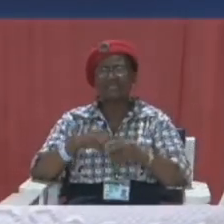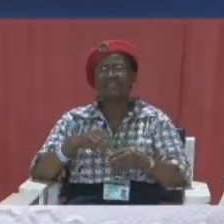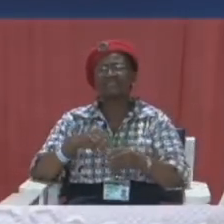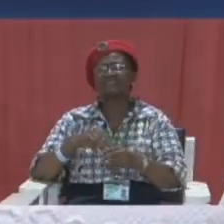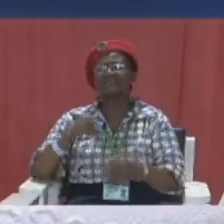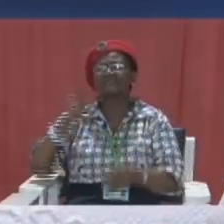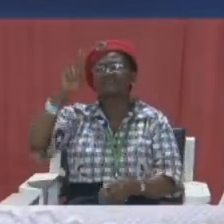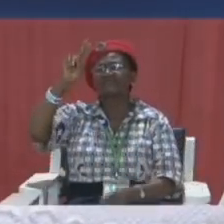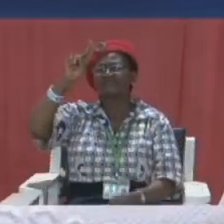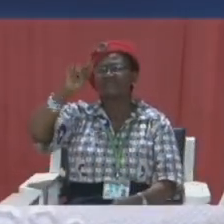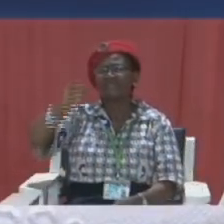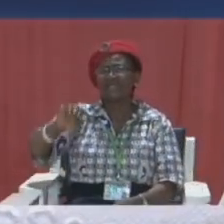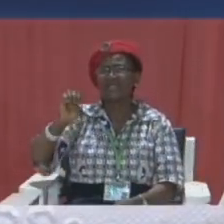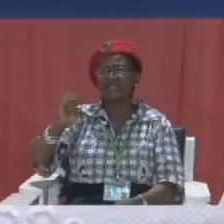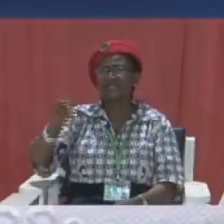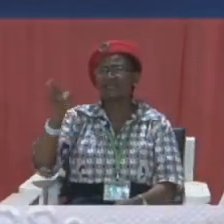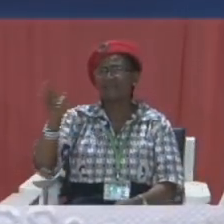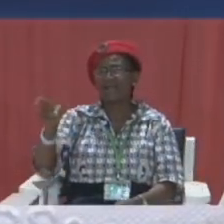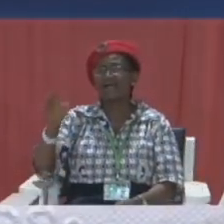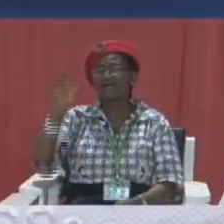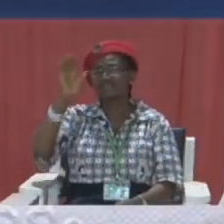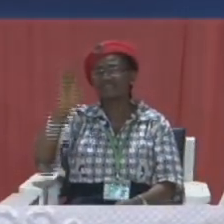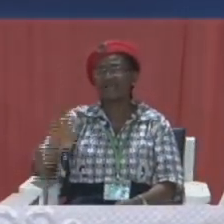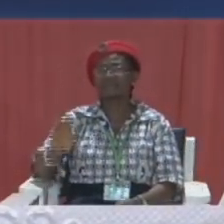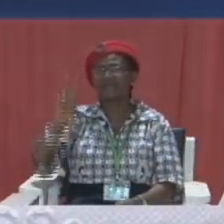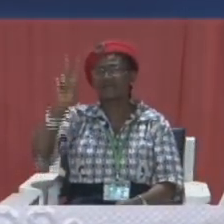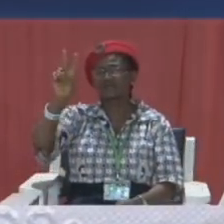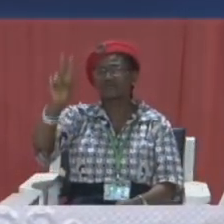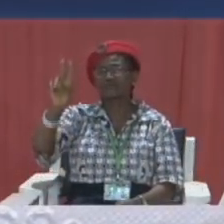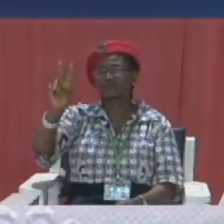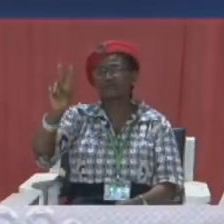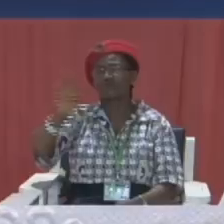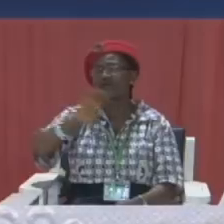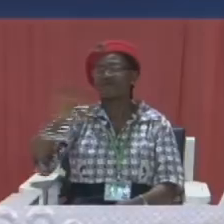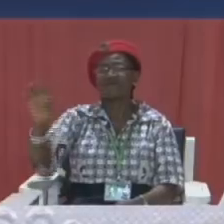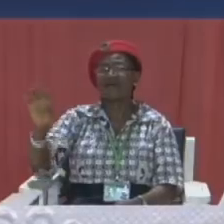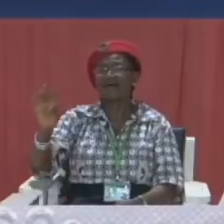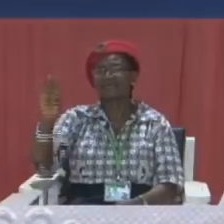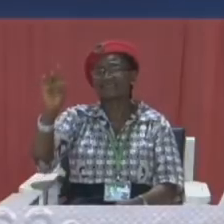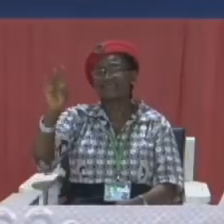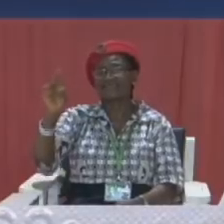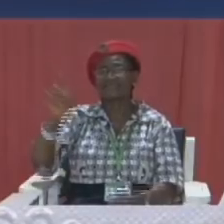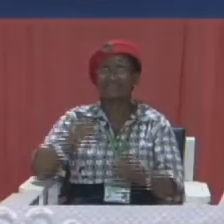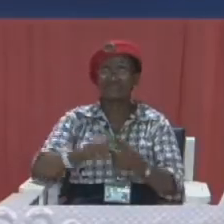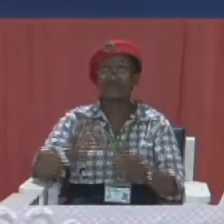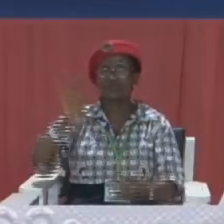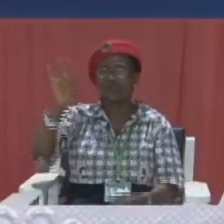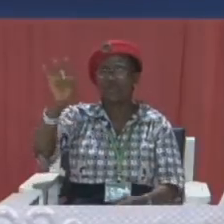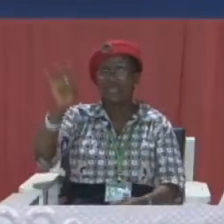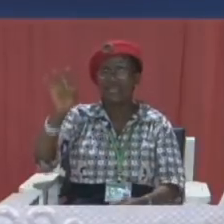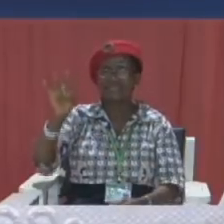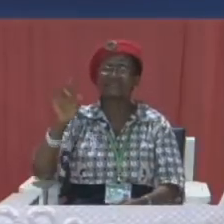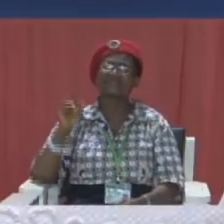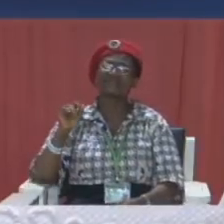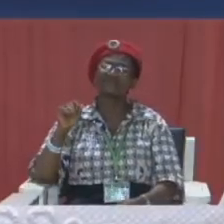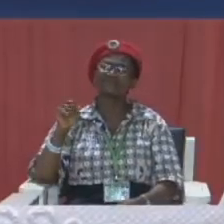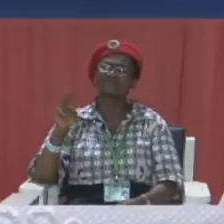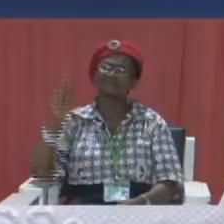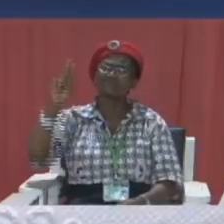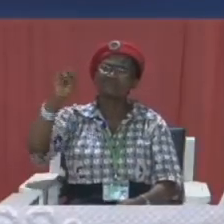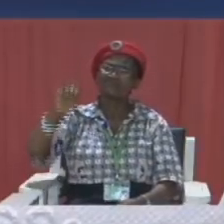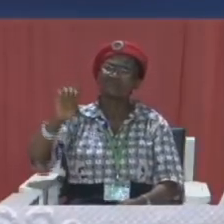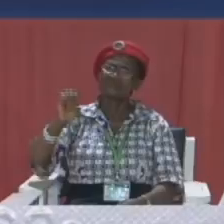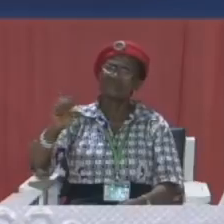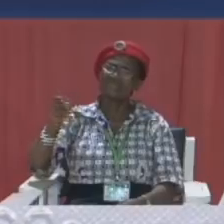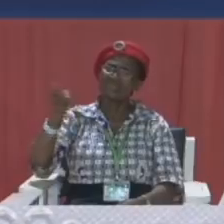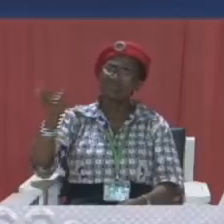2. You know when Nehemiah ori ikeji. Verse 17 to 18. Ese iketa dilogun de ikeji dilogun. Nehemiah